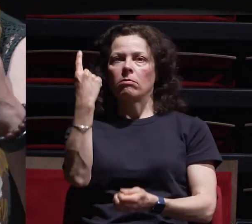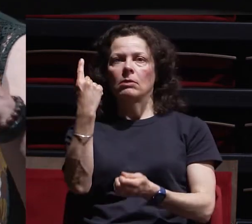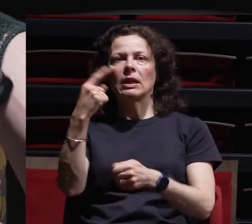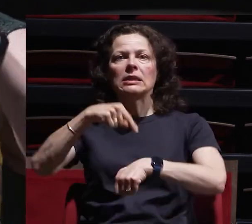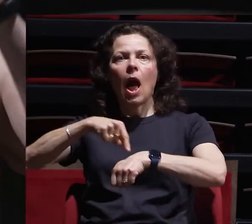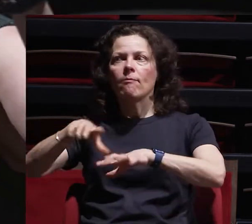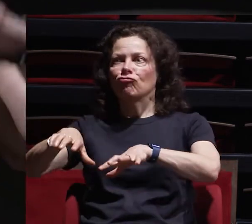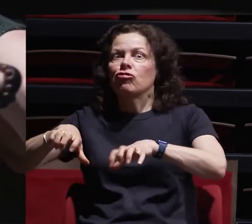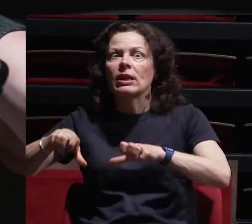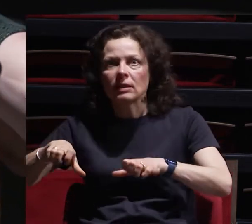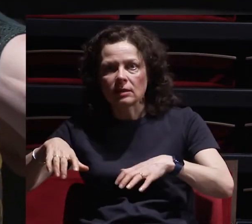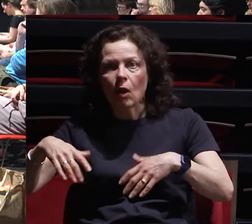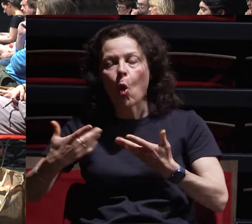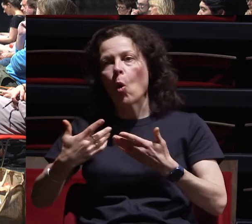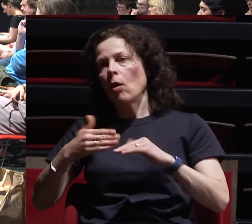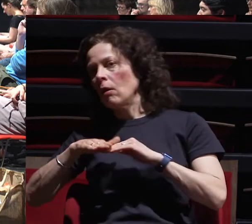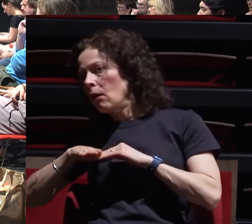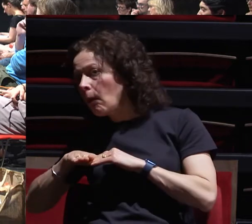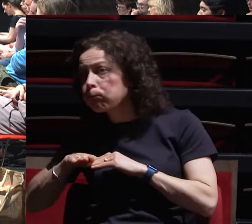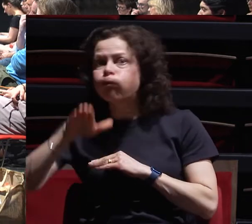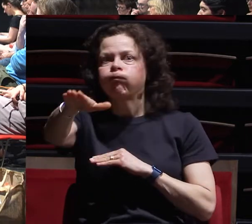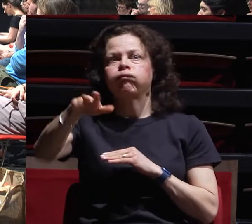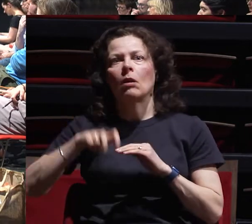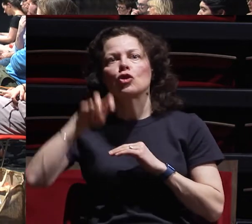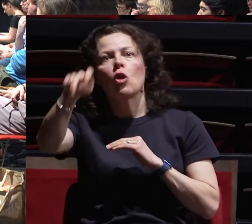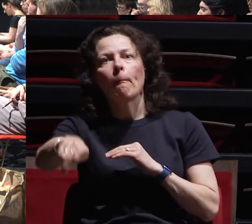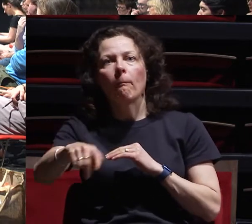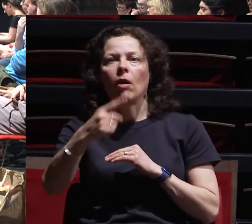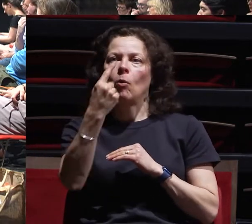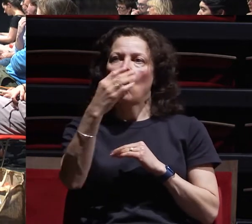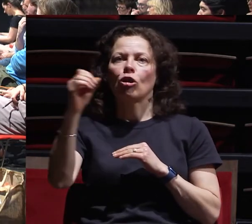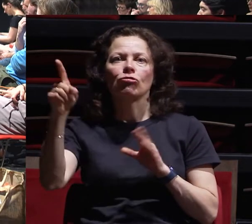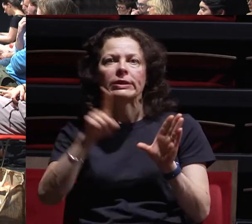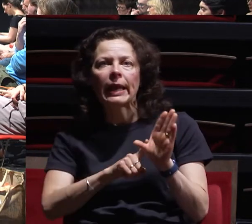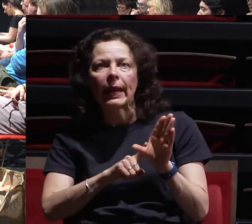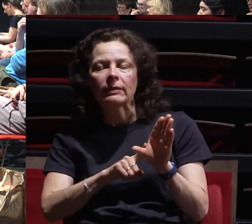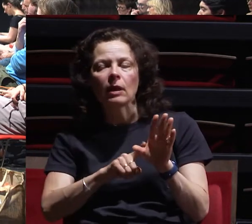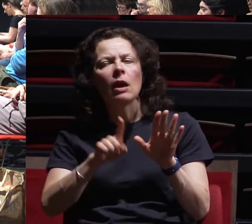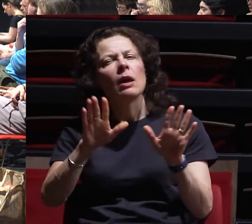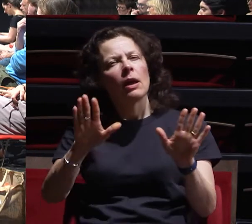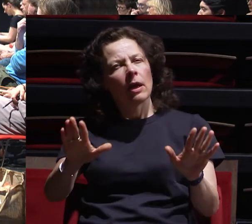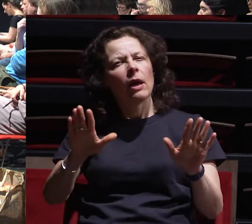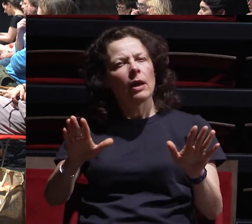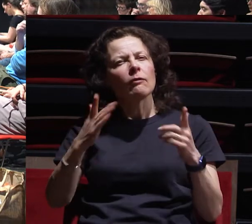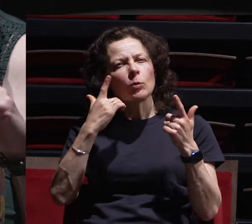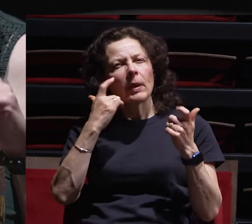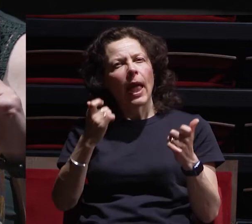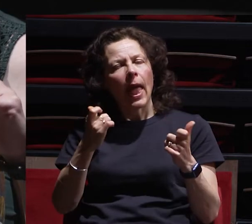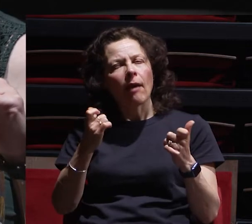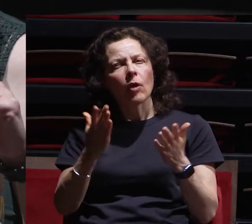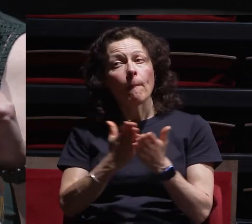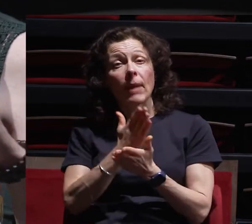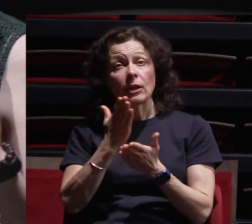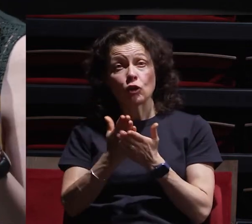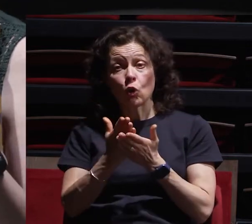an event that suddenly freezes time or that suddenly you're 100 years in the future, I think you need to